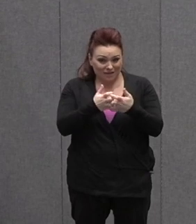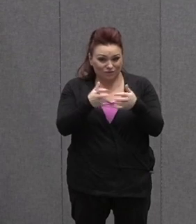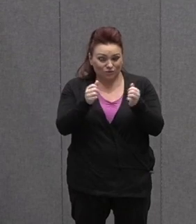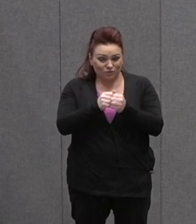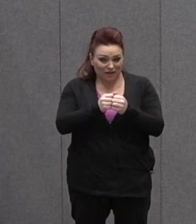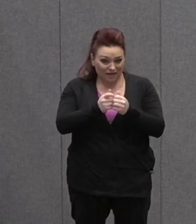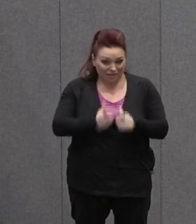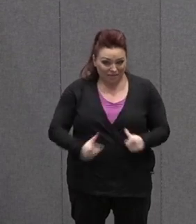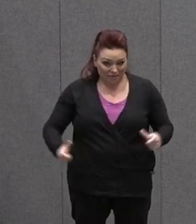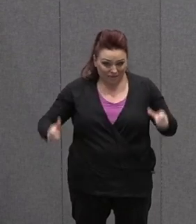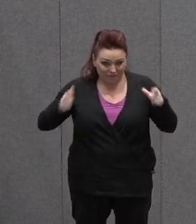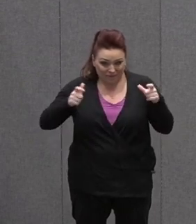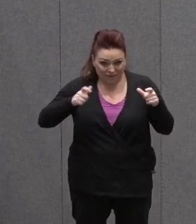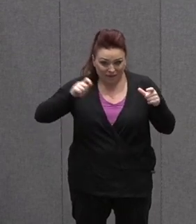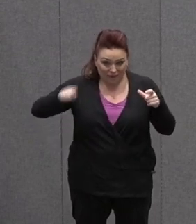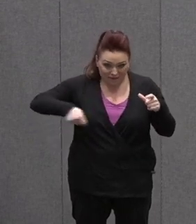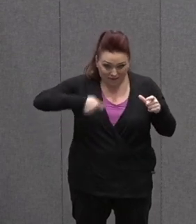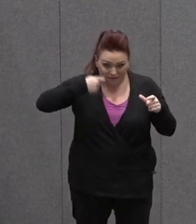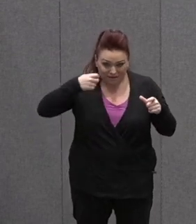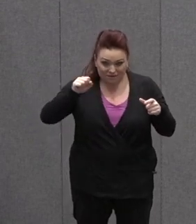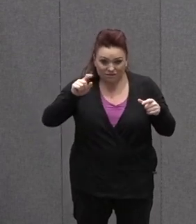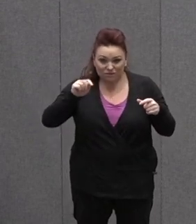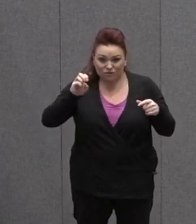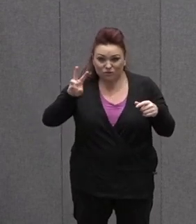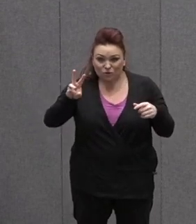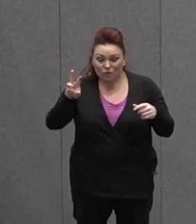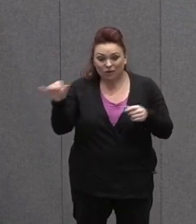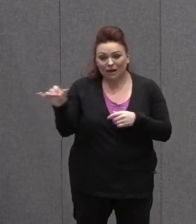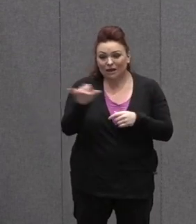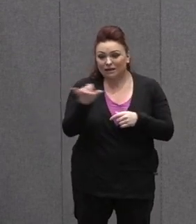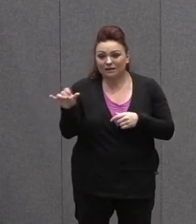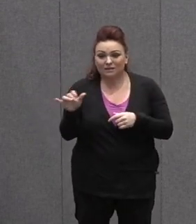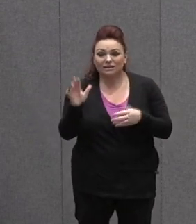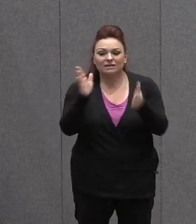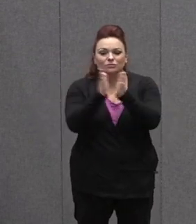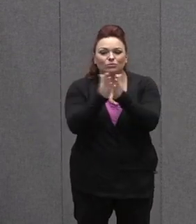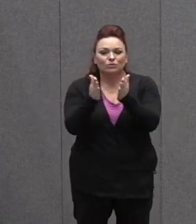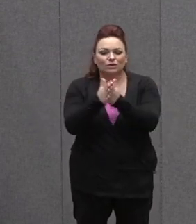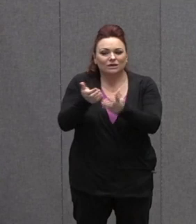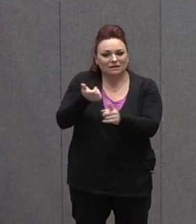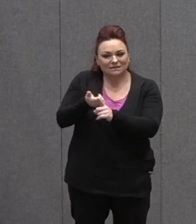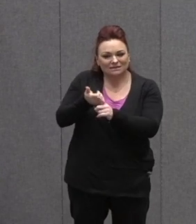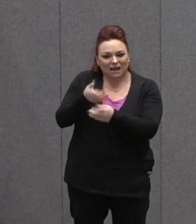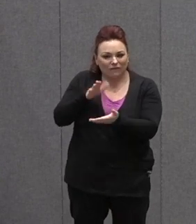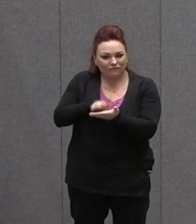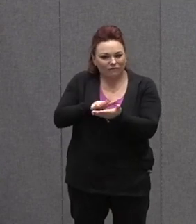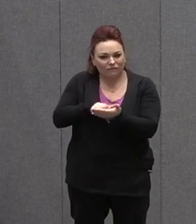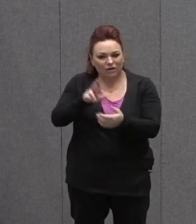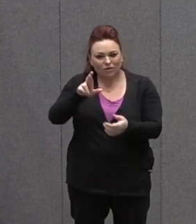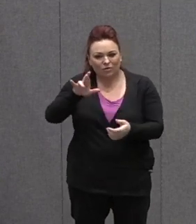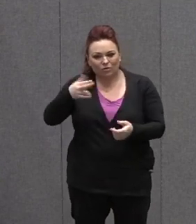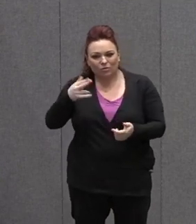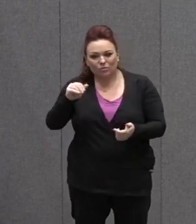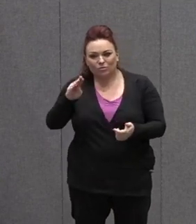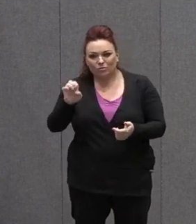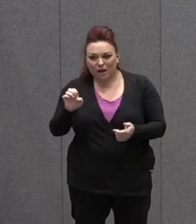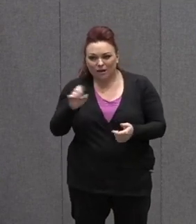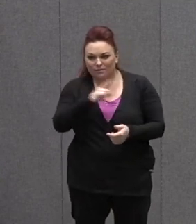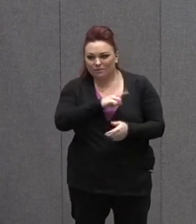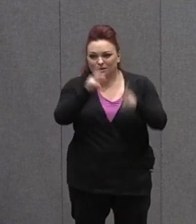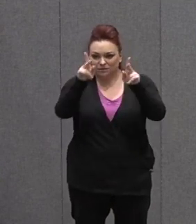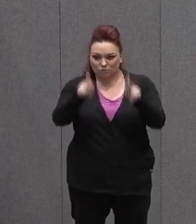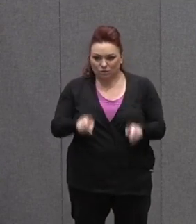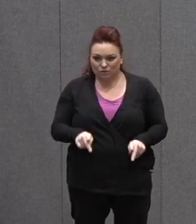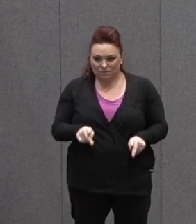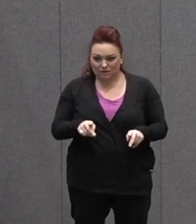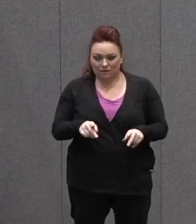and two. This is a rhyming book. Another thing I see is that this person